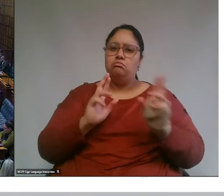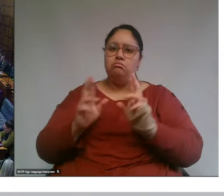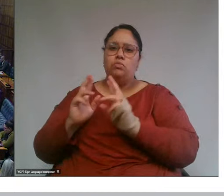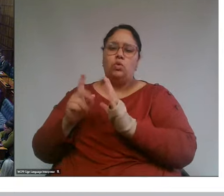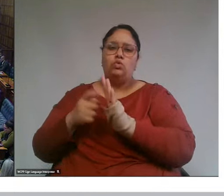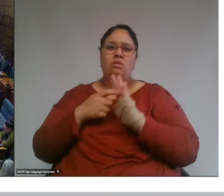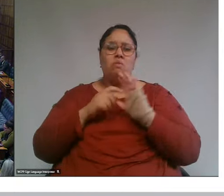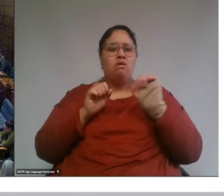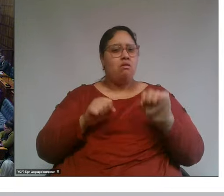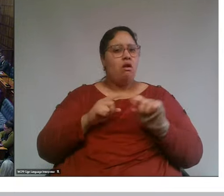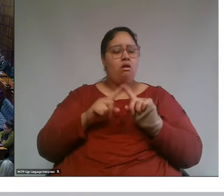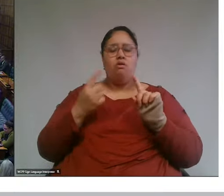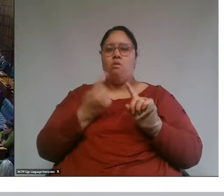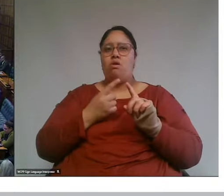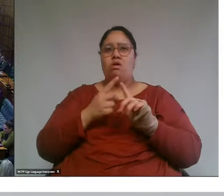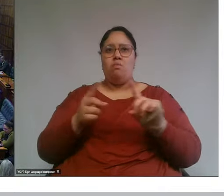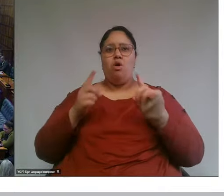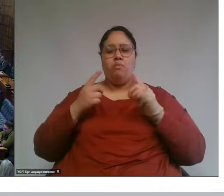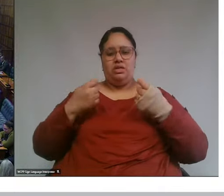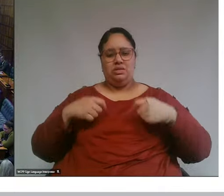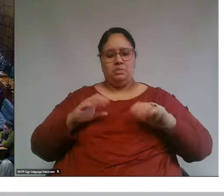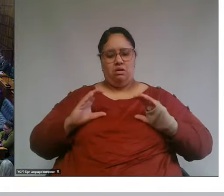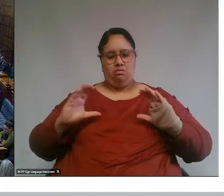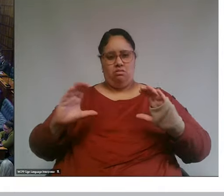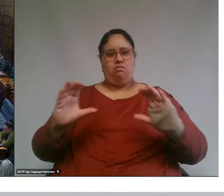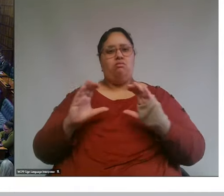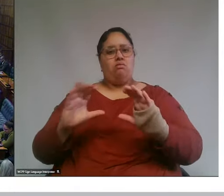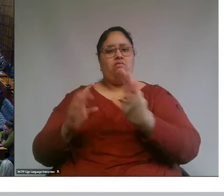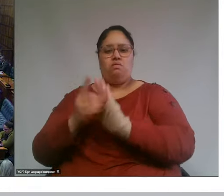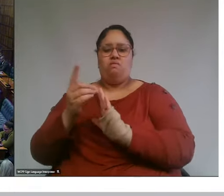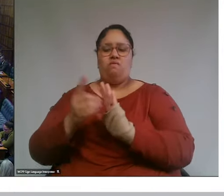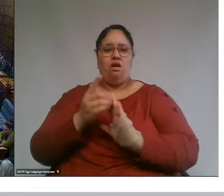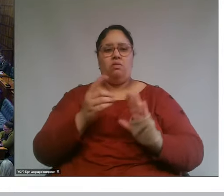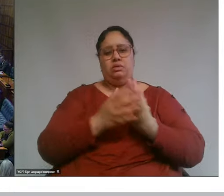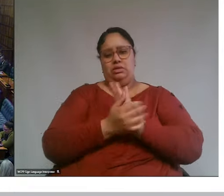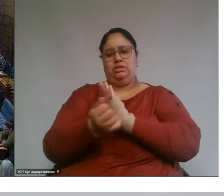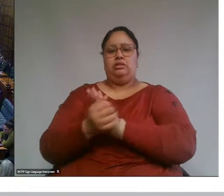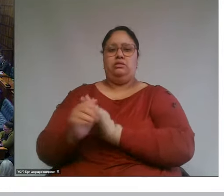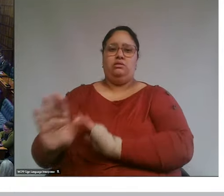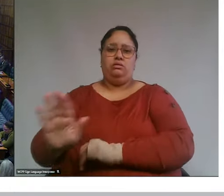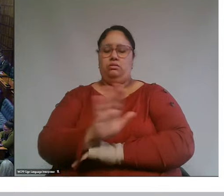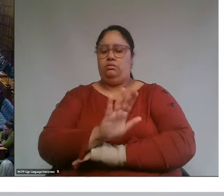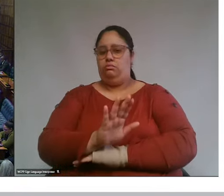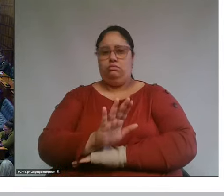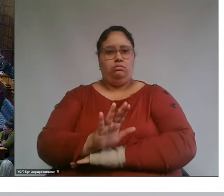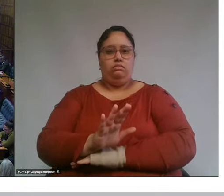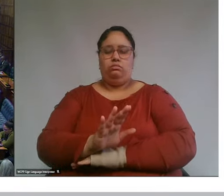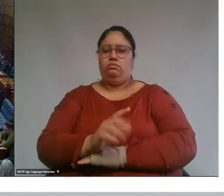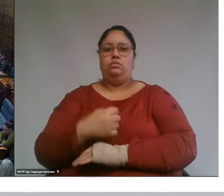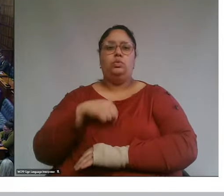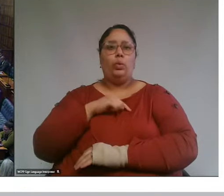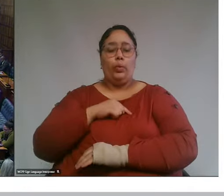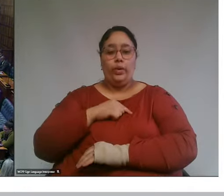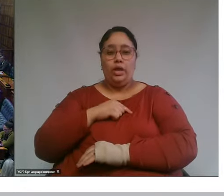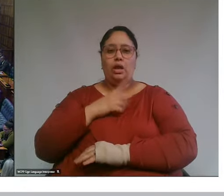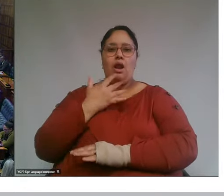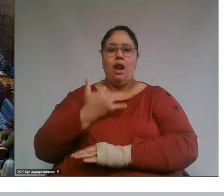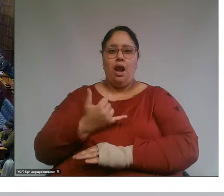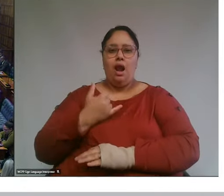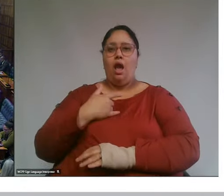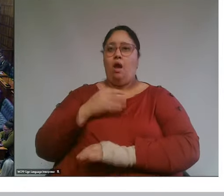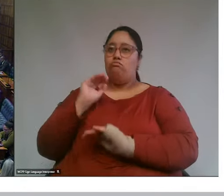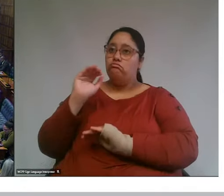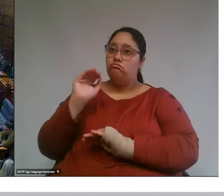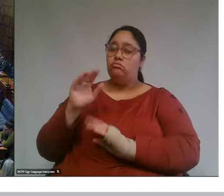demand and not for the Department to spend its money in developing skills for that so we've uh convinced the